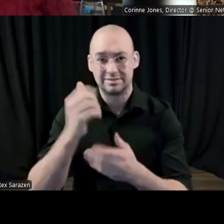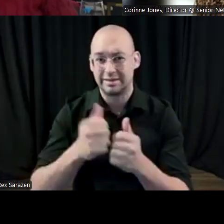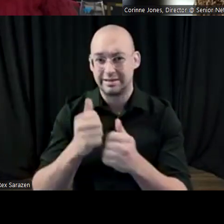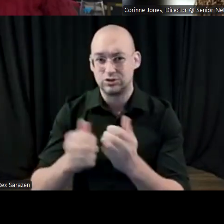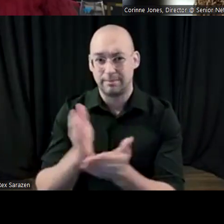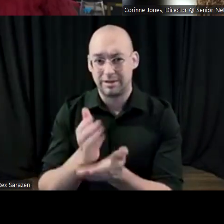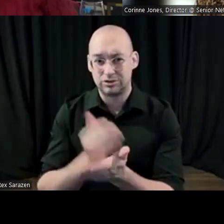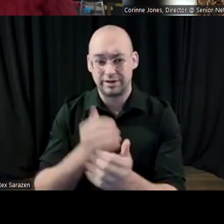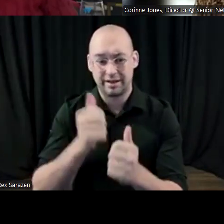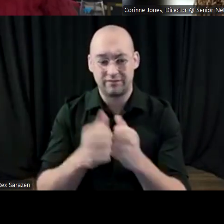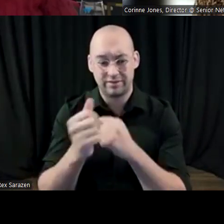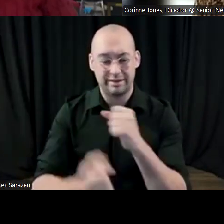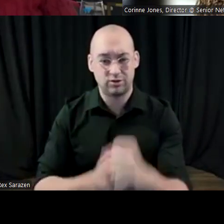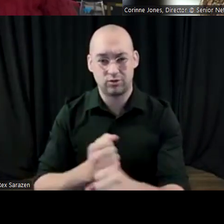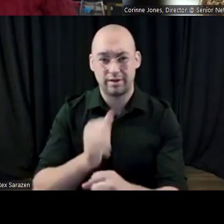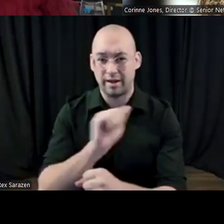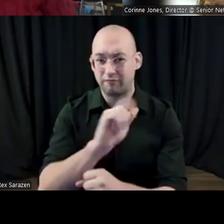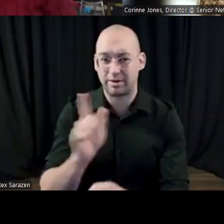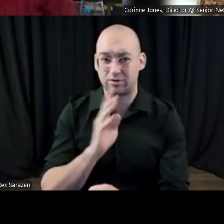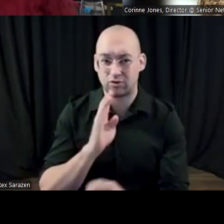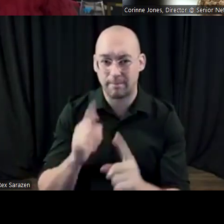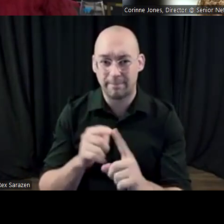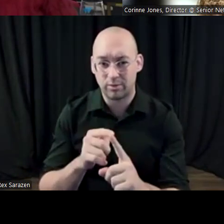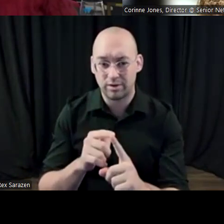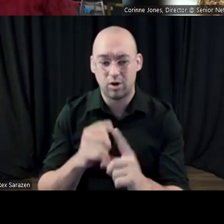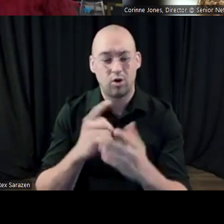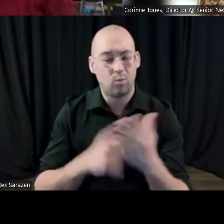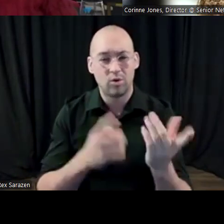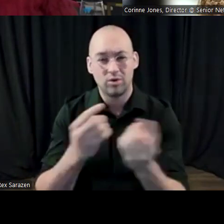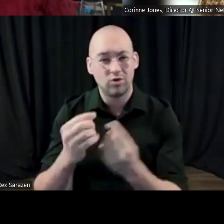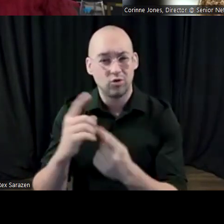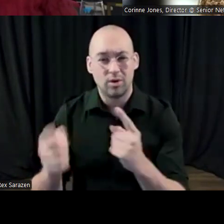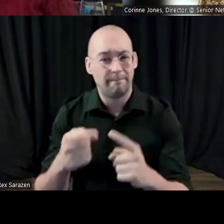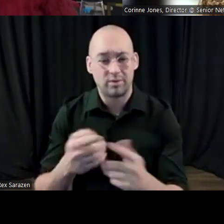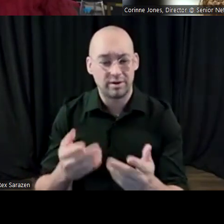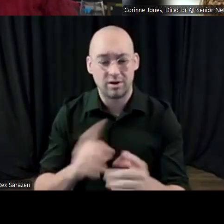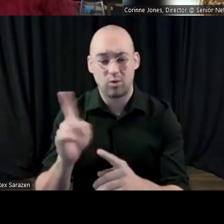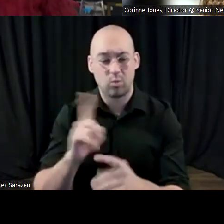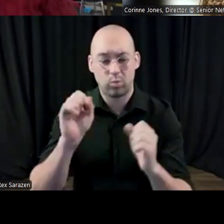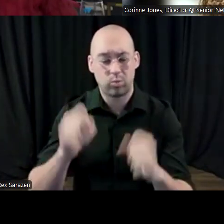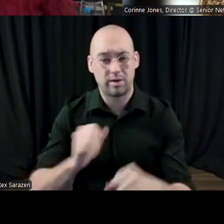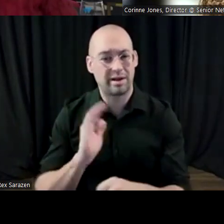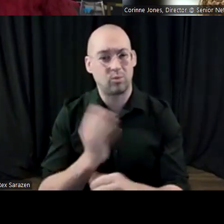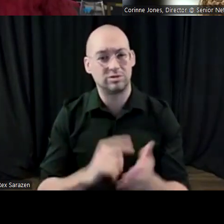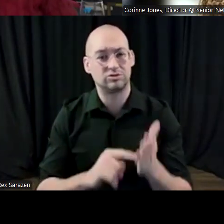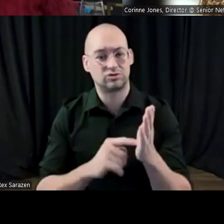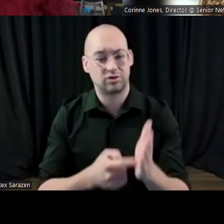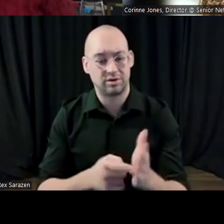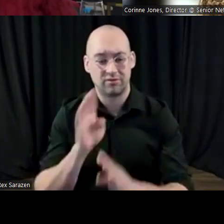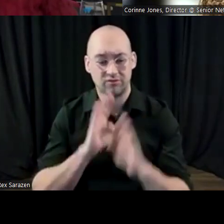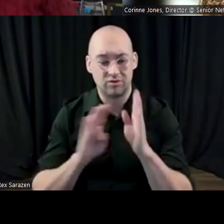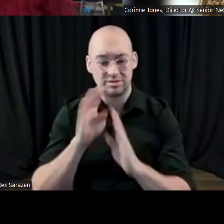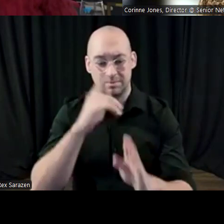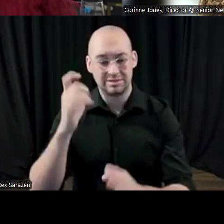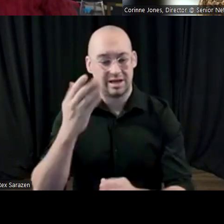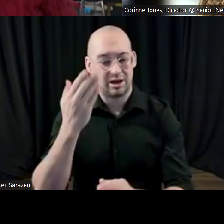year, and everybody talks about it. What are we going to do about it? And can we do something? Where can we start? I'm just frustrated because I don't even know where to